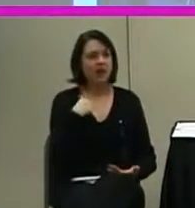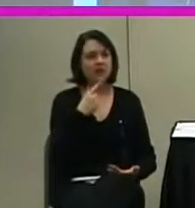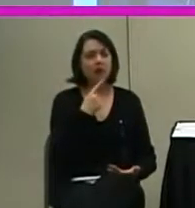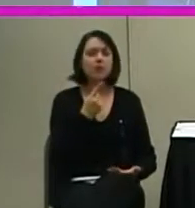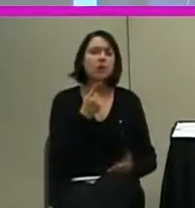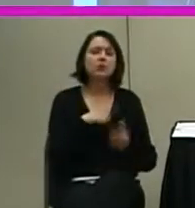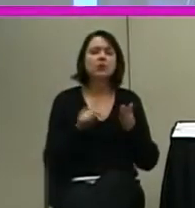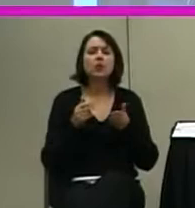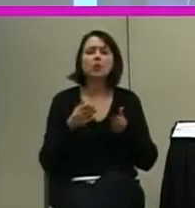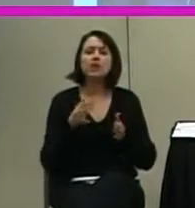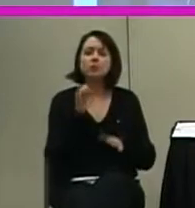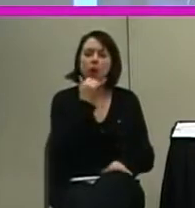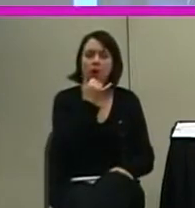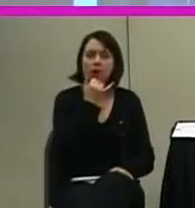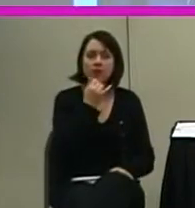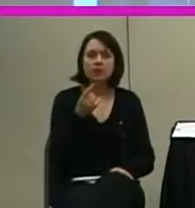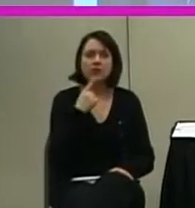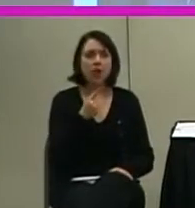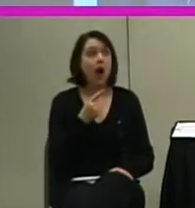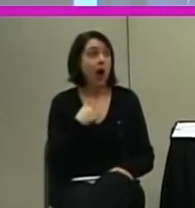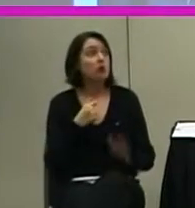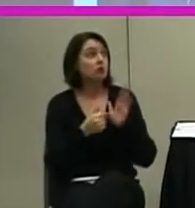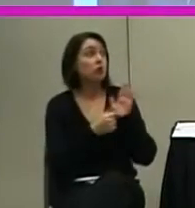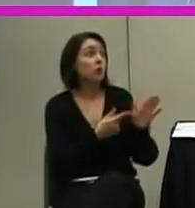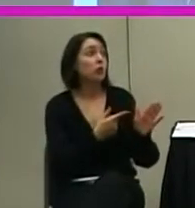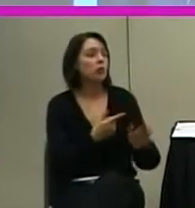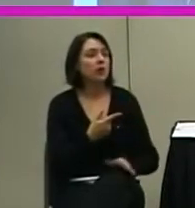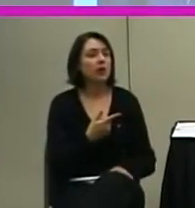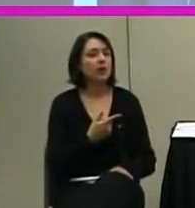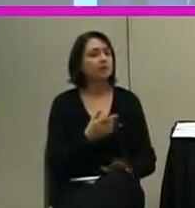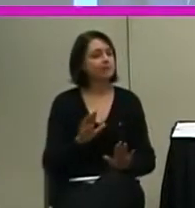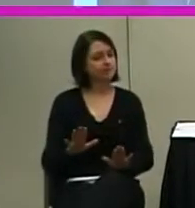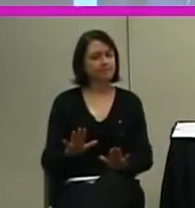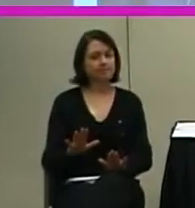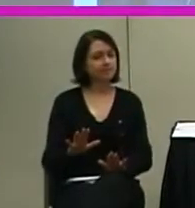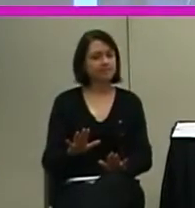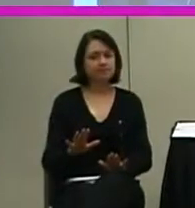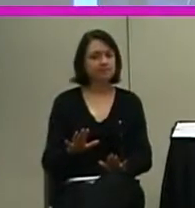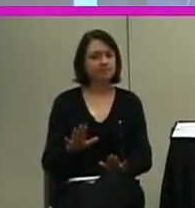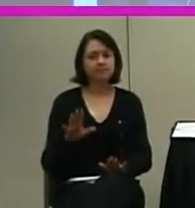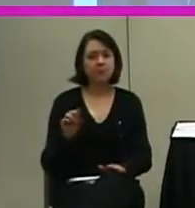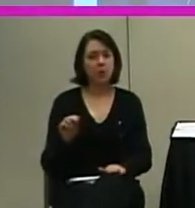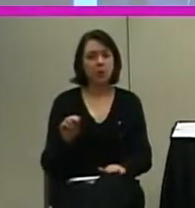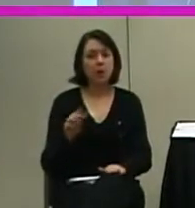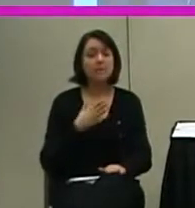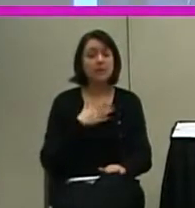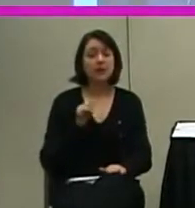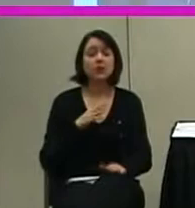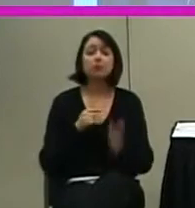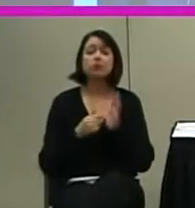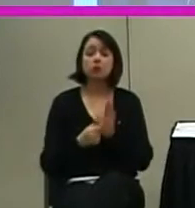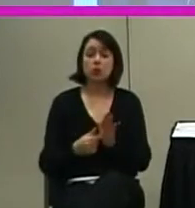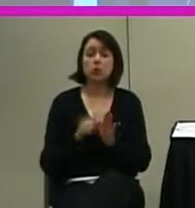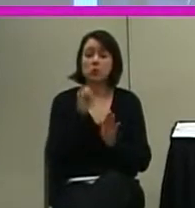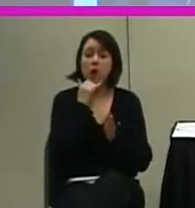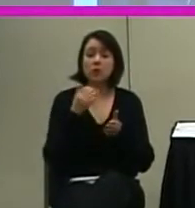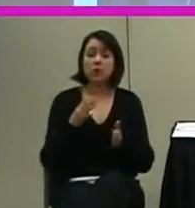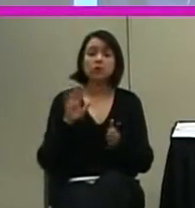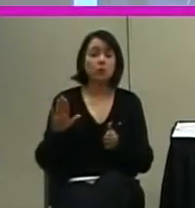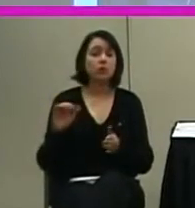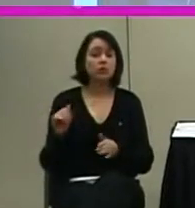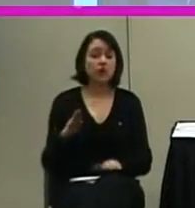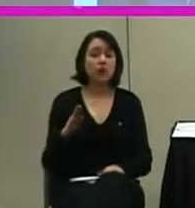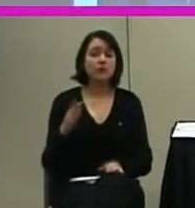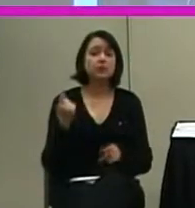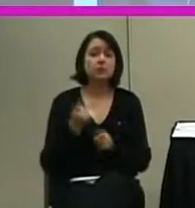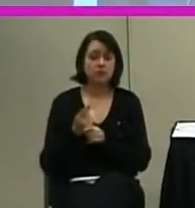say, what's another way that's wrong? They'll say, I'll show you one. And we have to remember, no, my job is to show you the wrong ways. Yours is